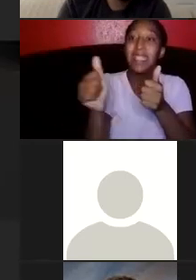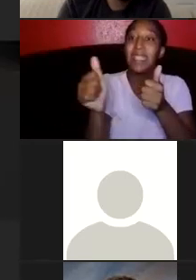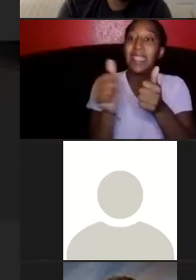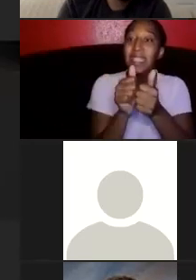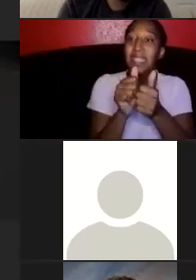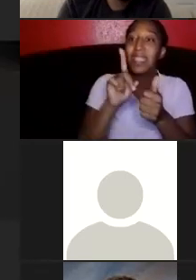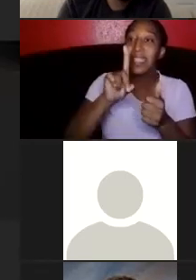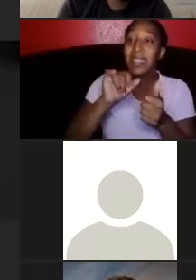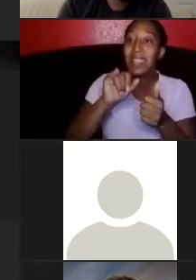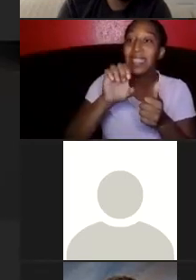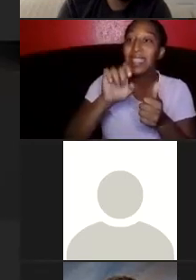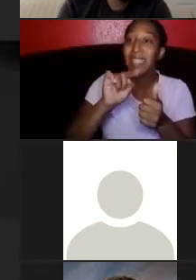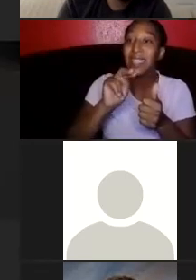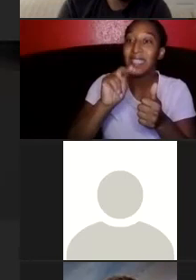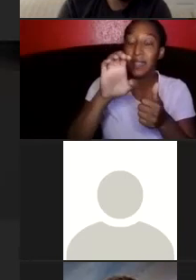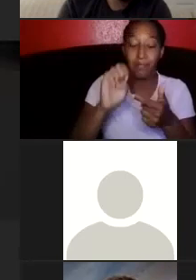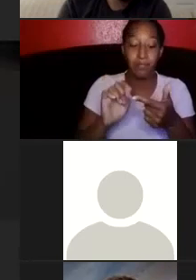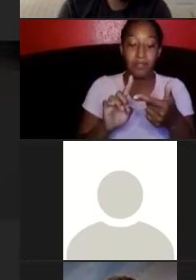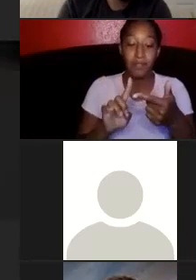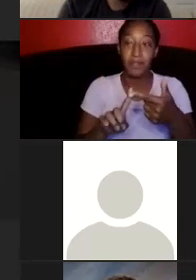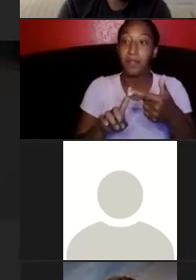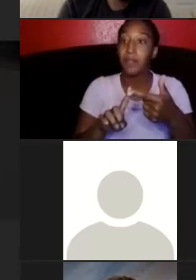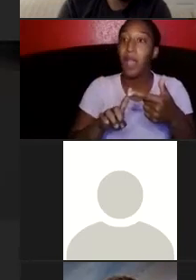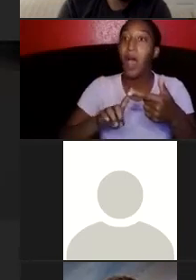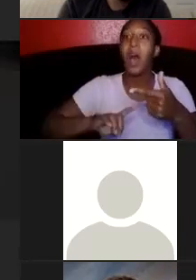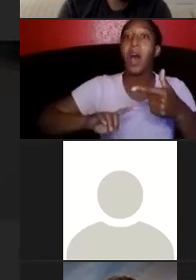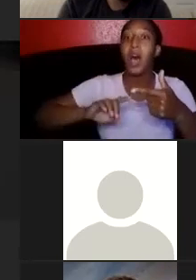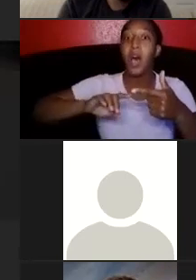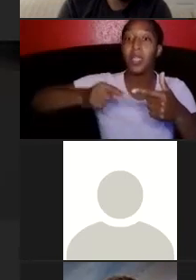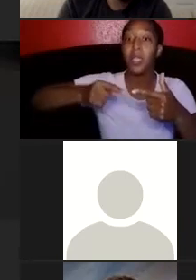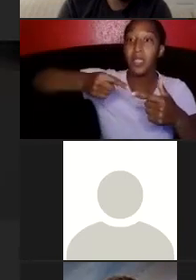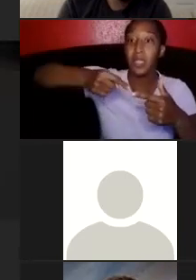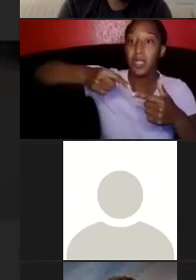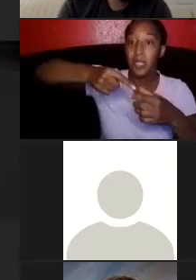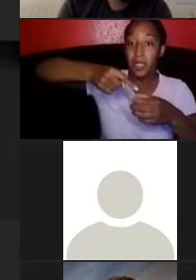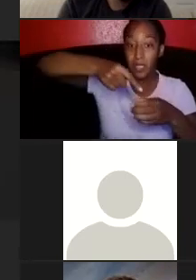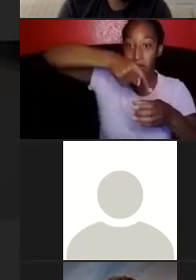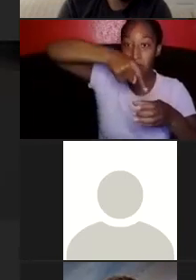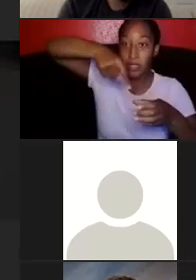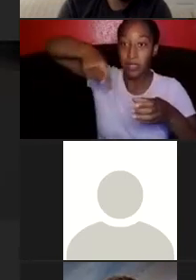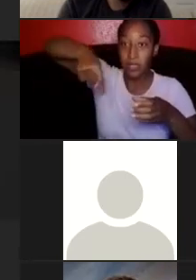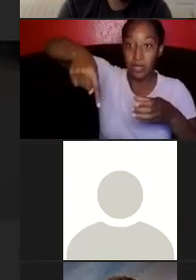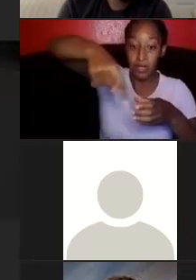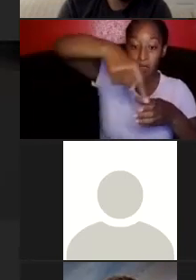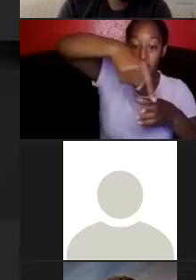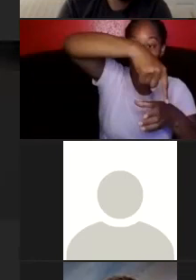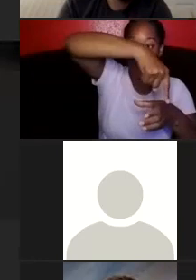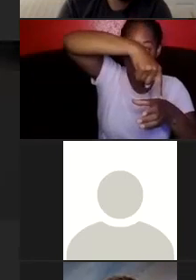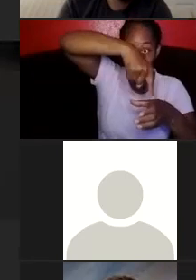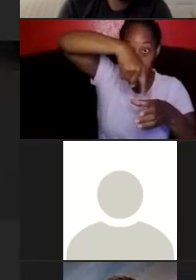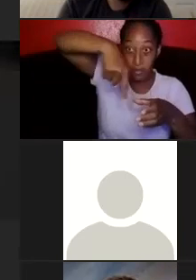the period. Okay, so how far does it go in one trip? 2 pi r. How much time does it